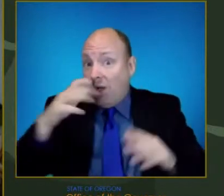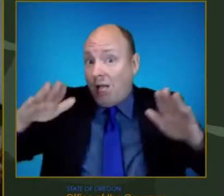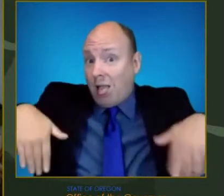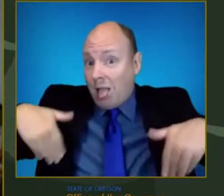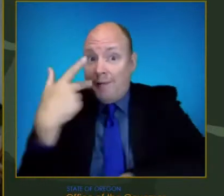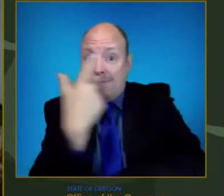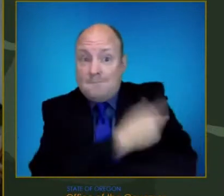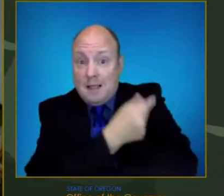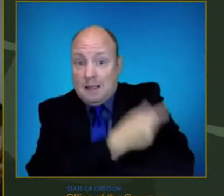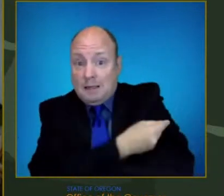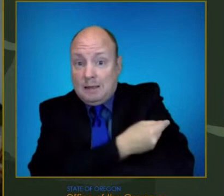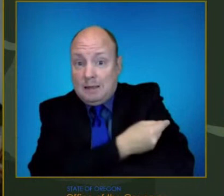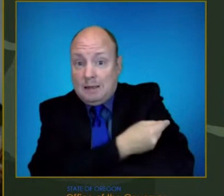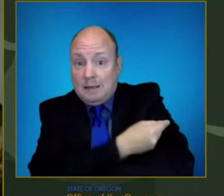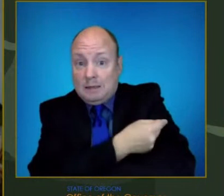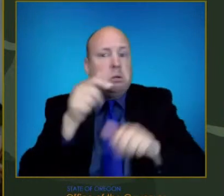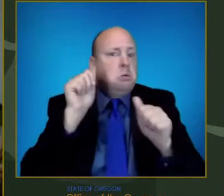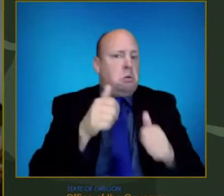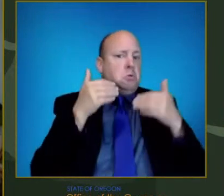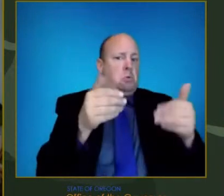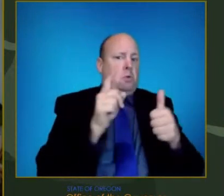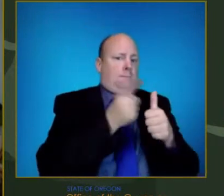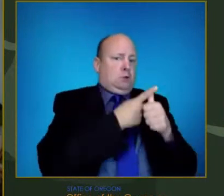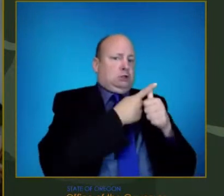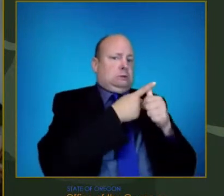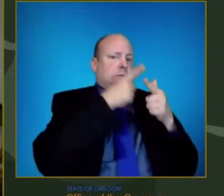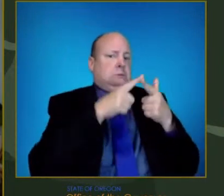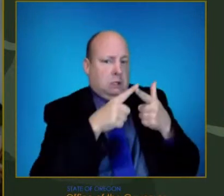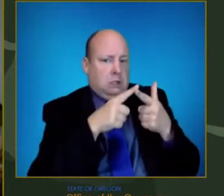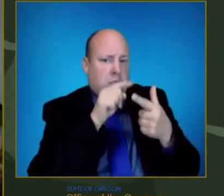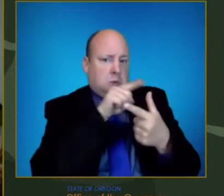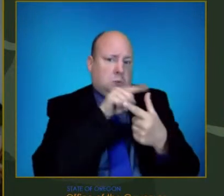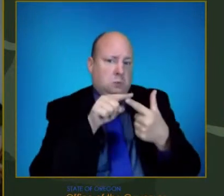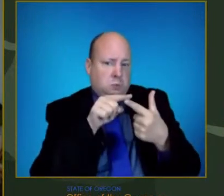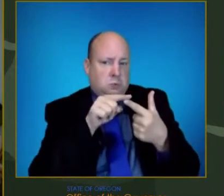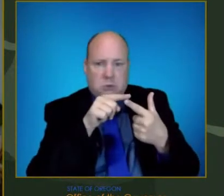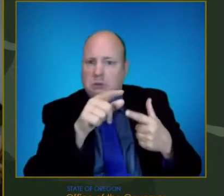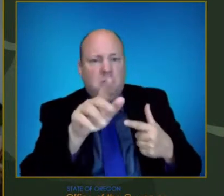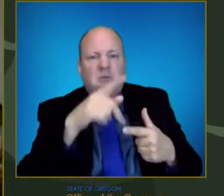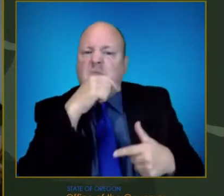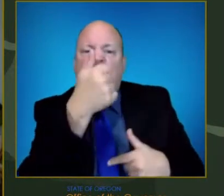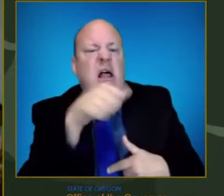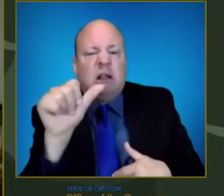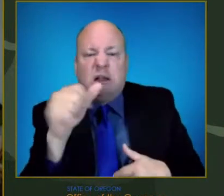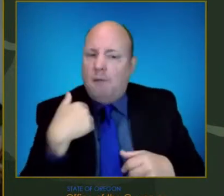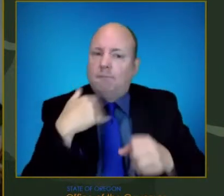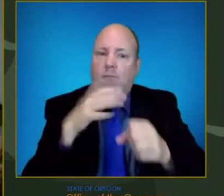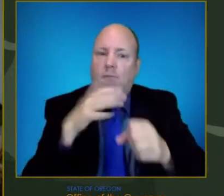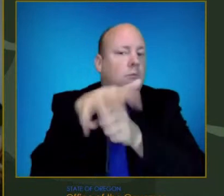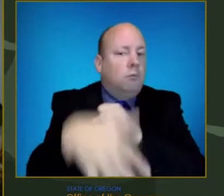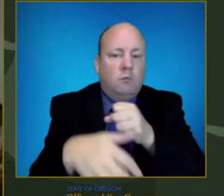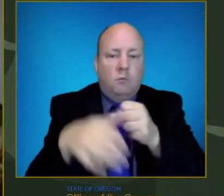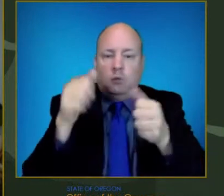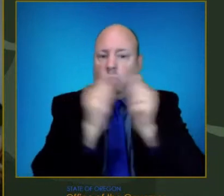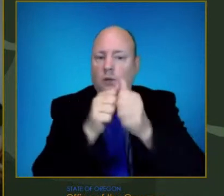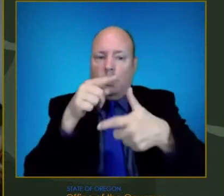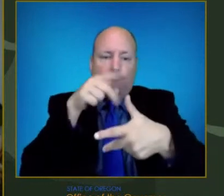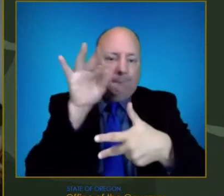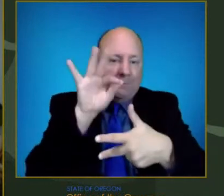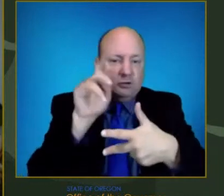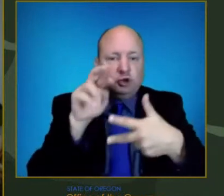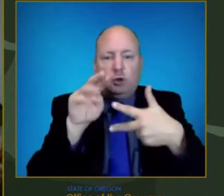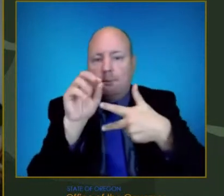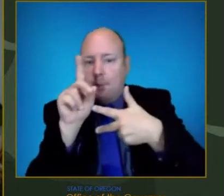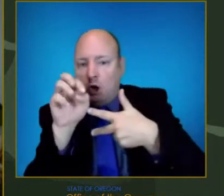three available vaccines. We continue to see good access for people seeking vaccination appointments or who simply want to drop in and